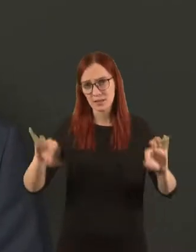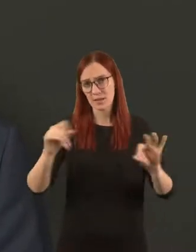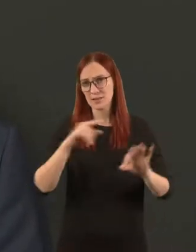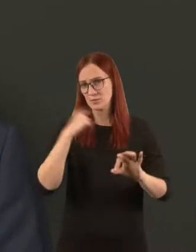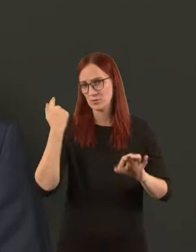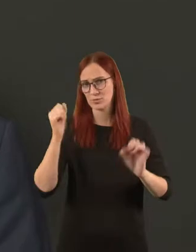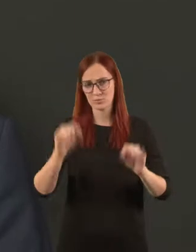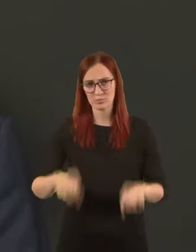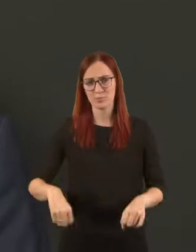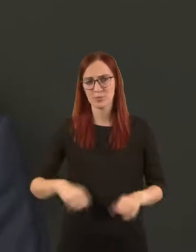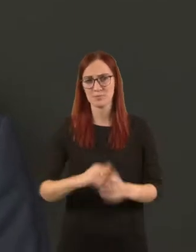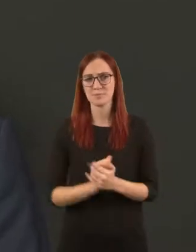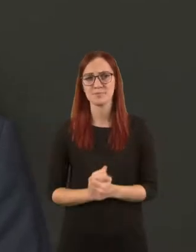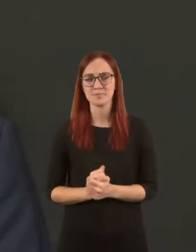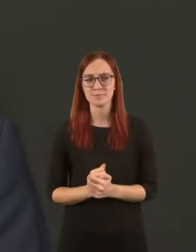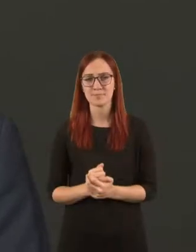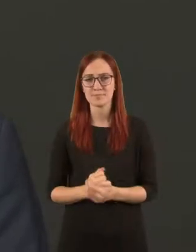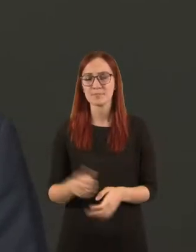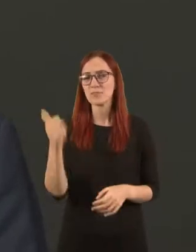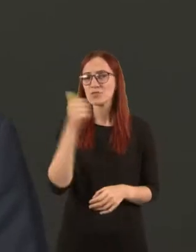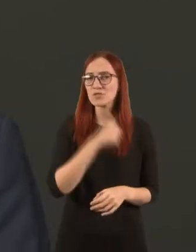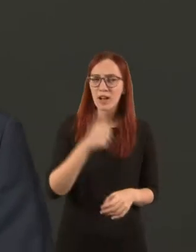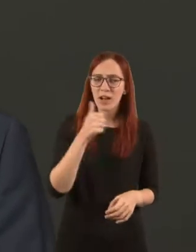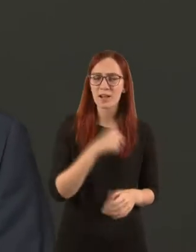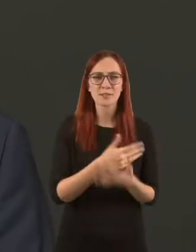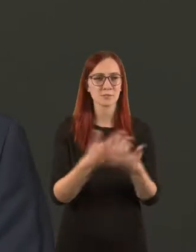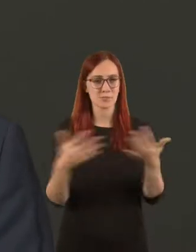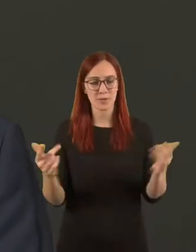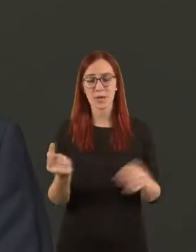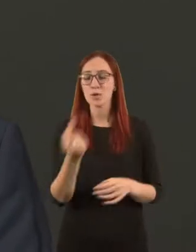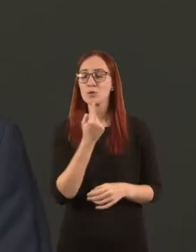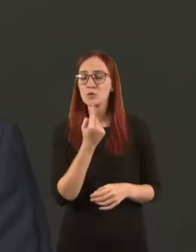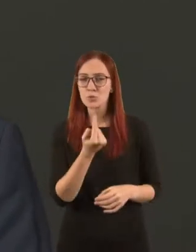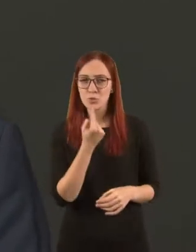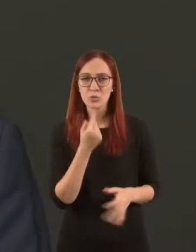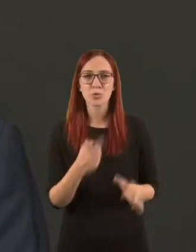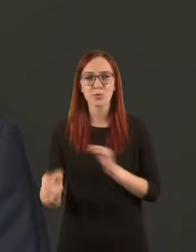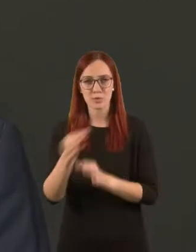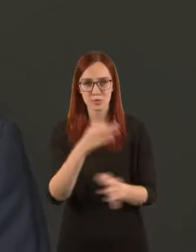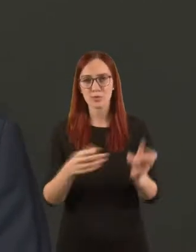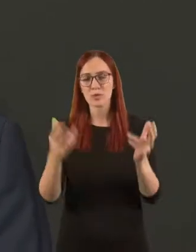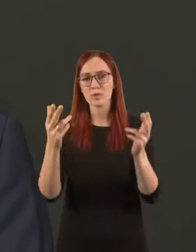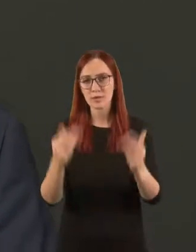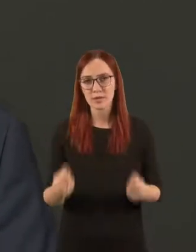somebody wants to have a wider street just because they want to.